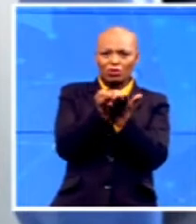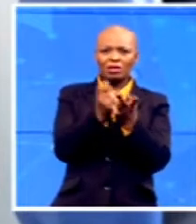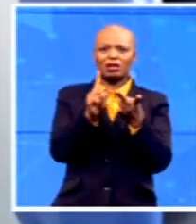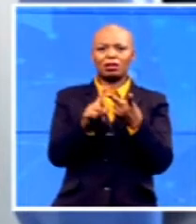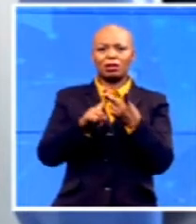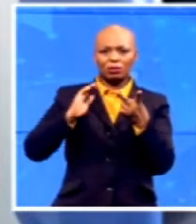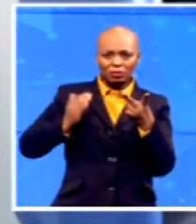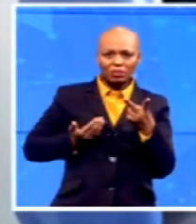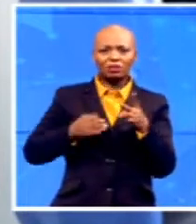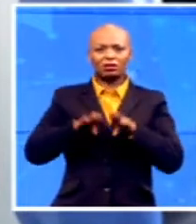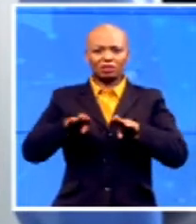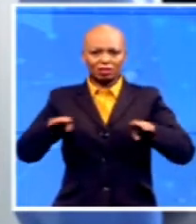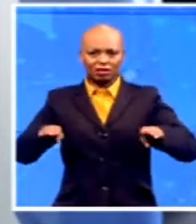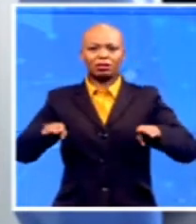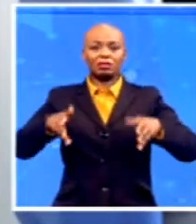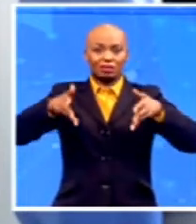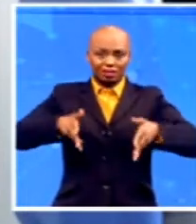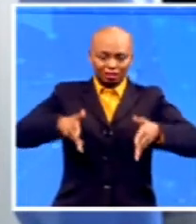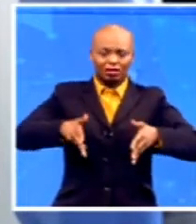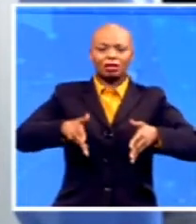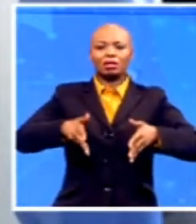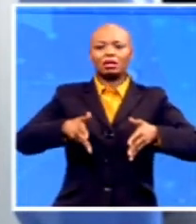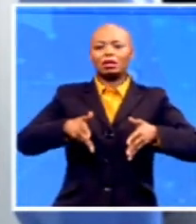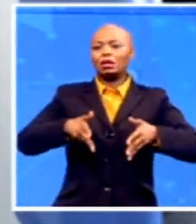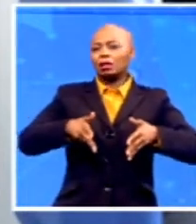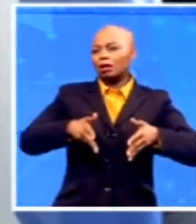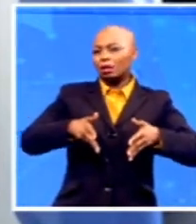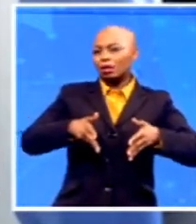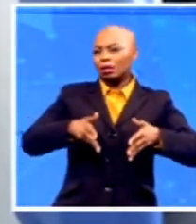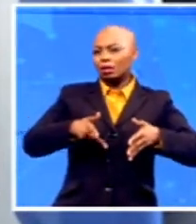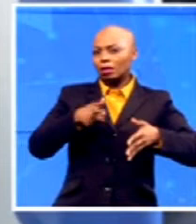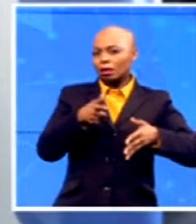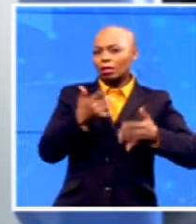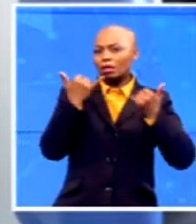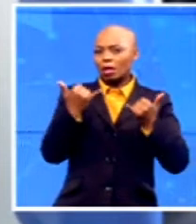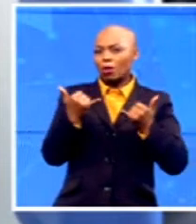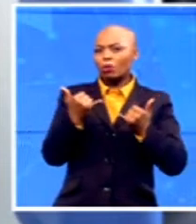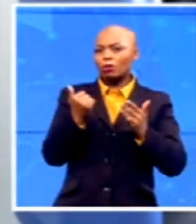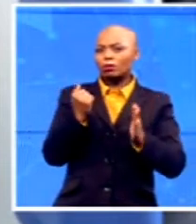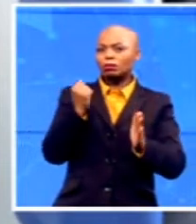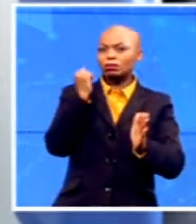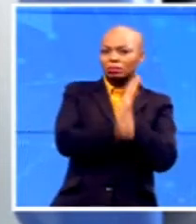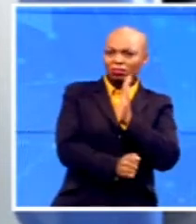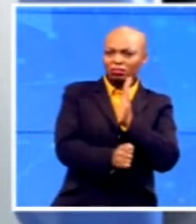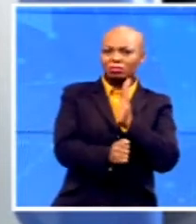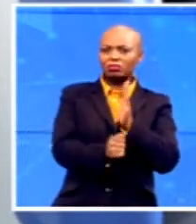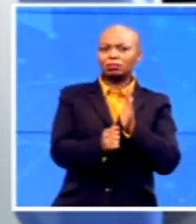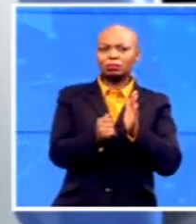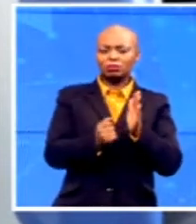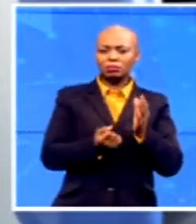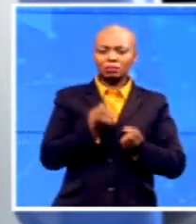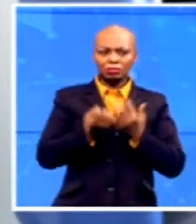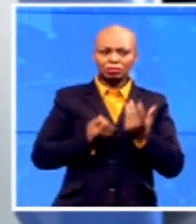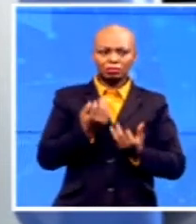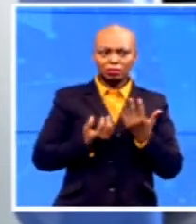Their indiscriminate use of abduction, murder, as well as sexual and gender-based violence as a means to